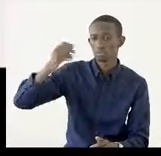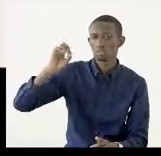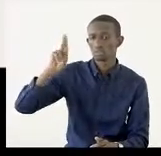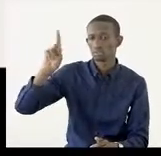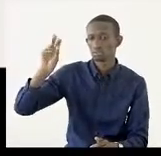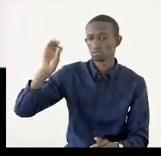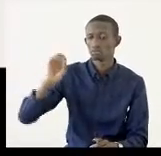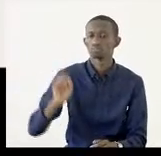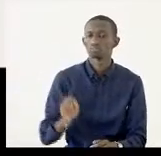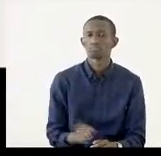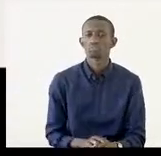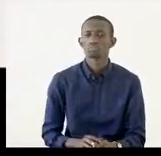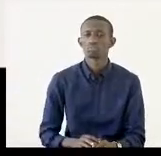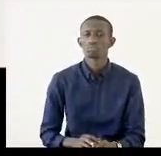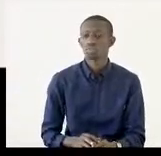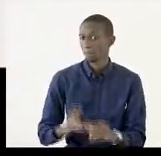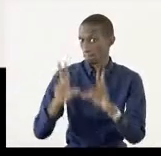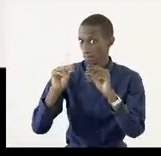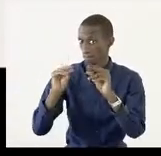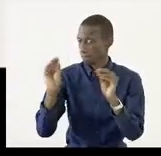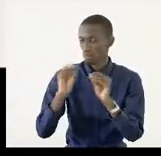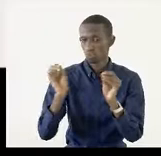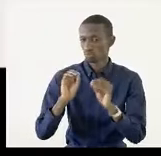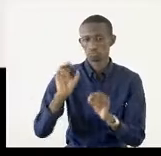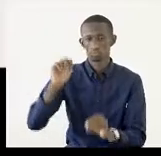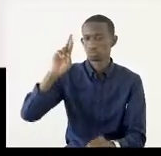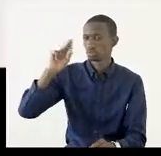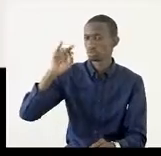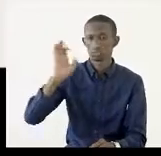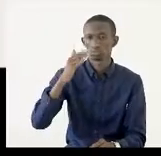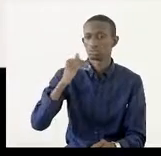ketones, not aromatic aldehydes.